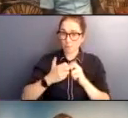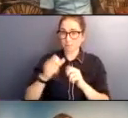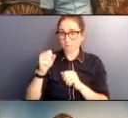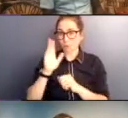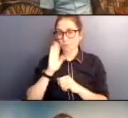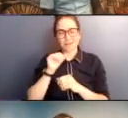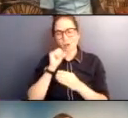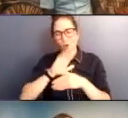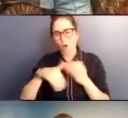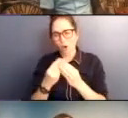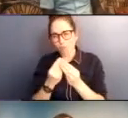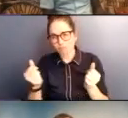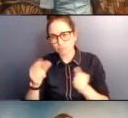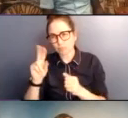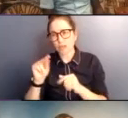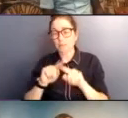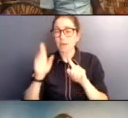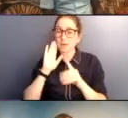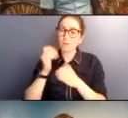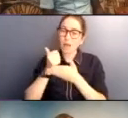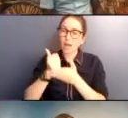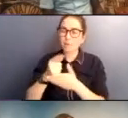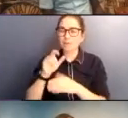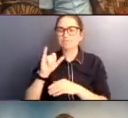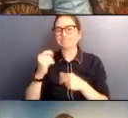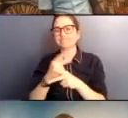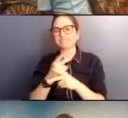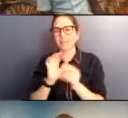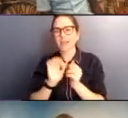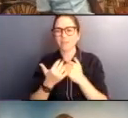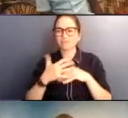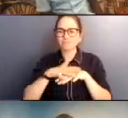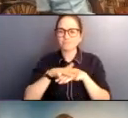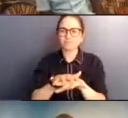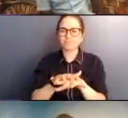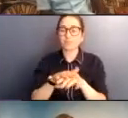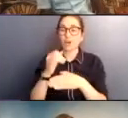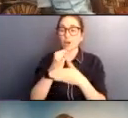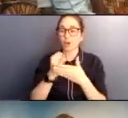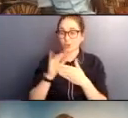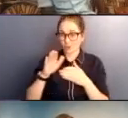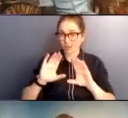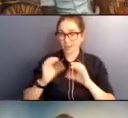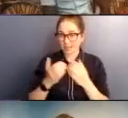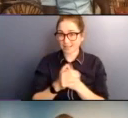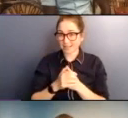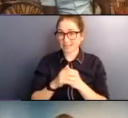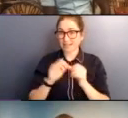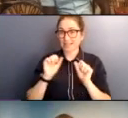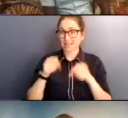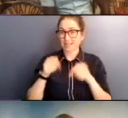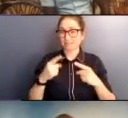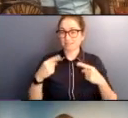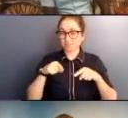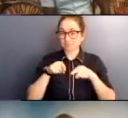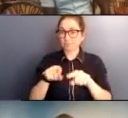them, but it will help you figure out how to integrate arts into the classroom to coincide with content